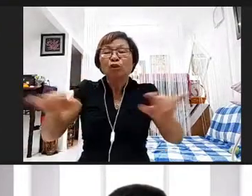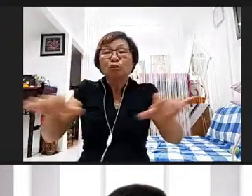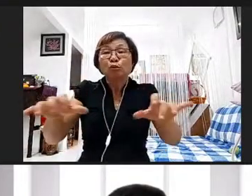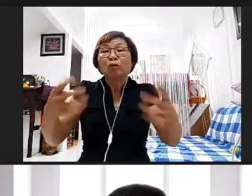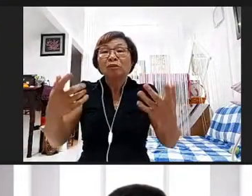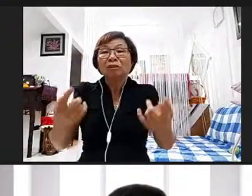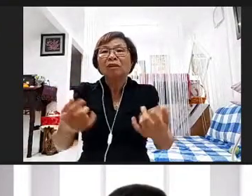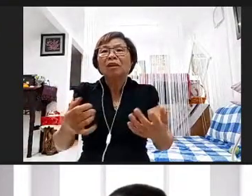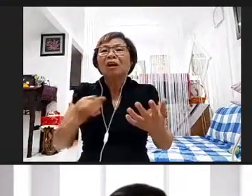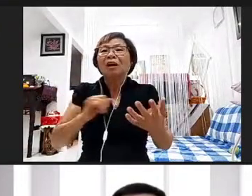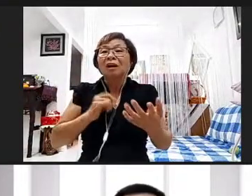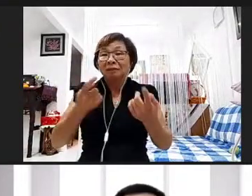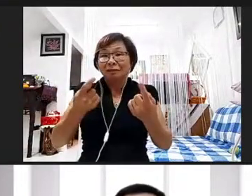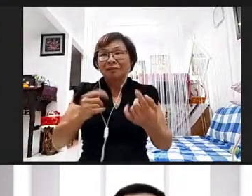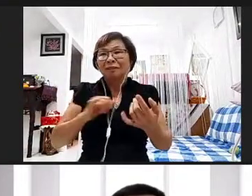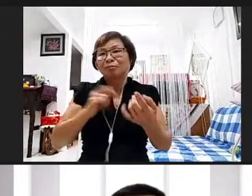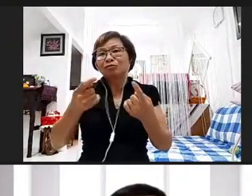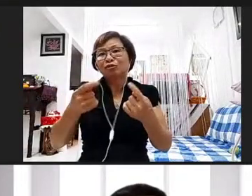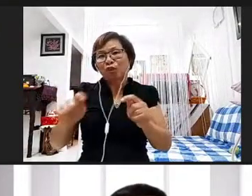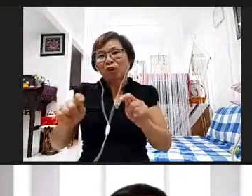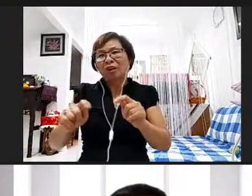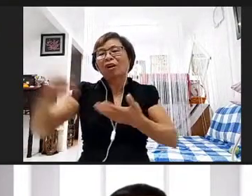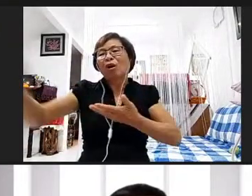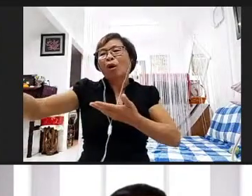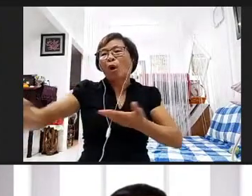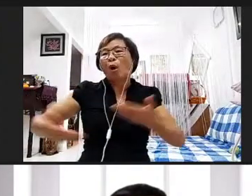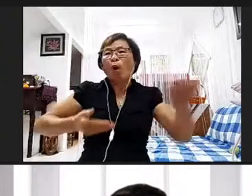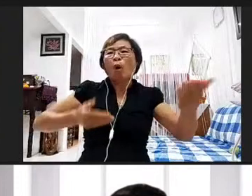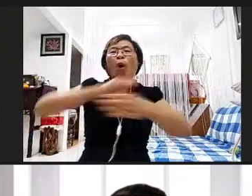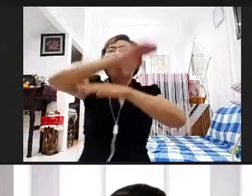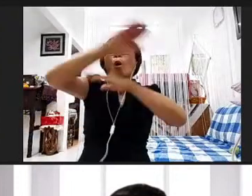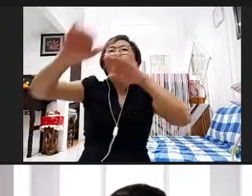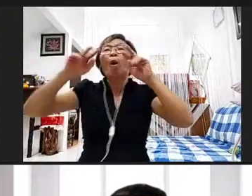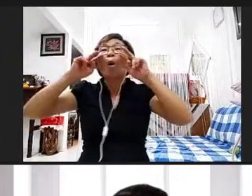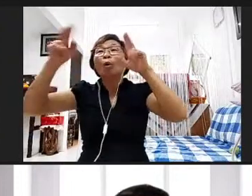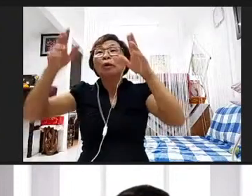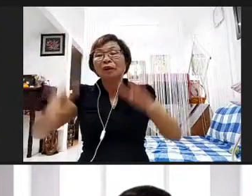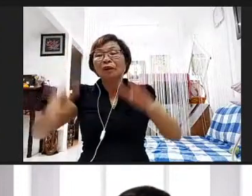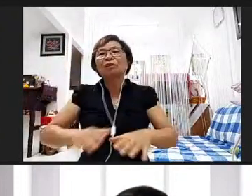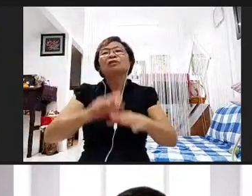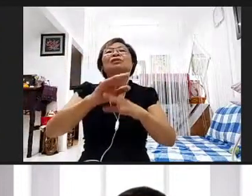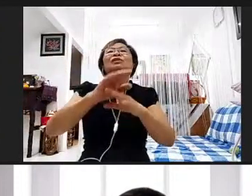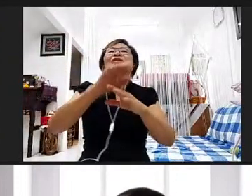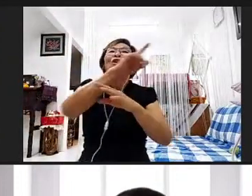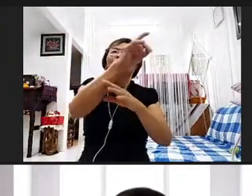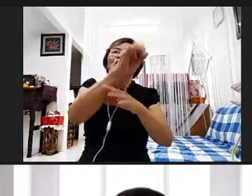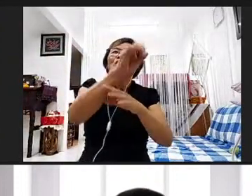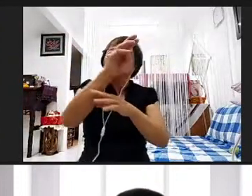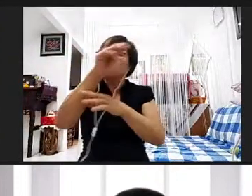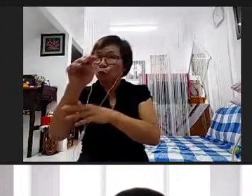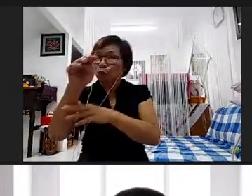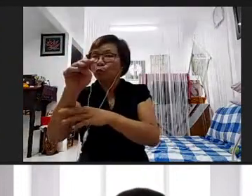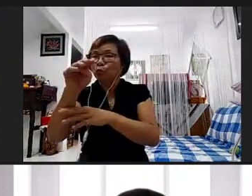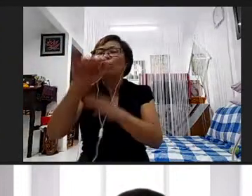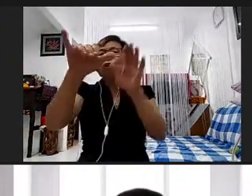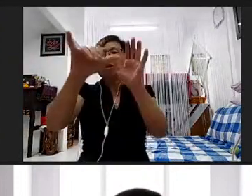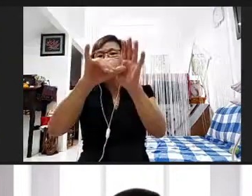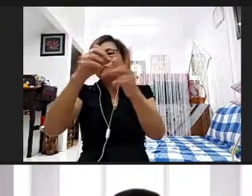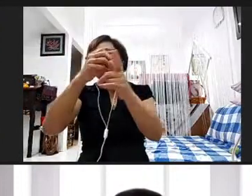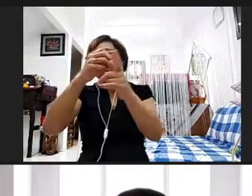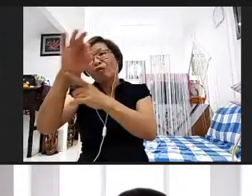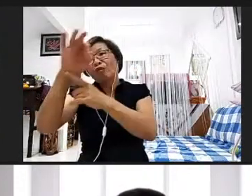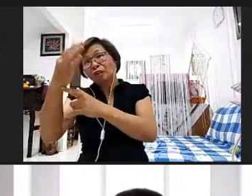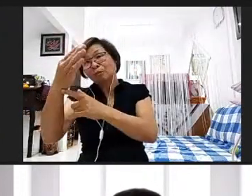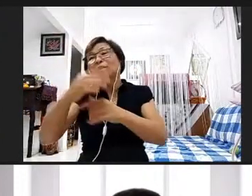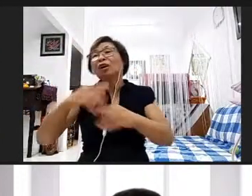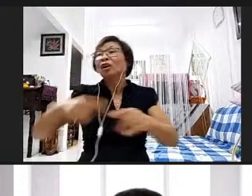I'm going to invite all our audience, be it on the Zoom, YouTube, or Facebook. If you